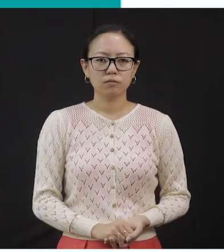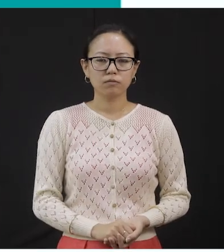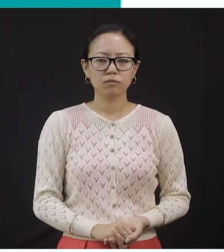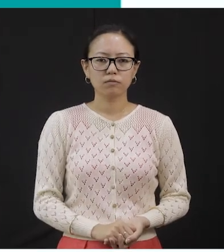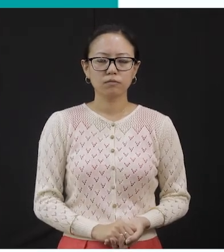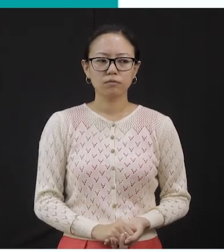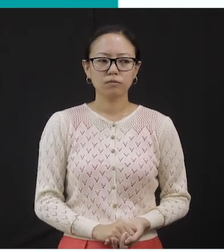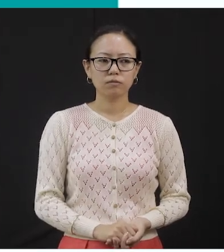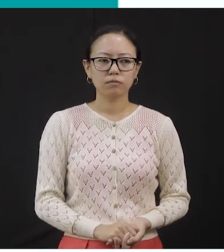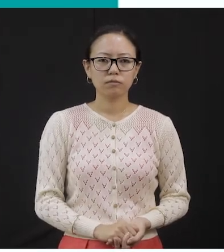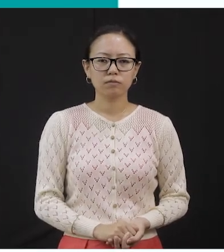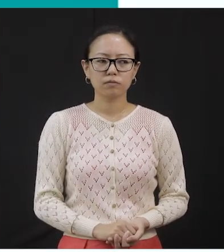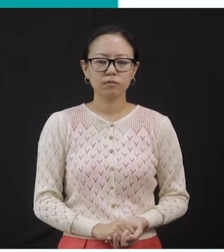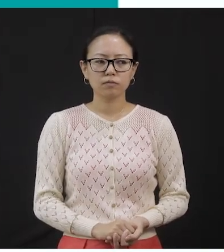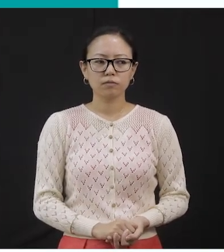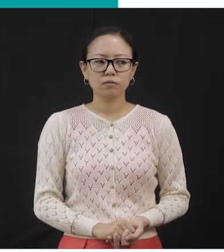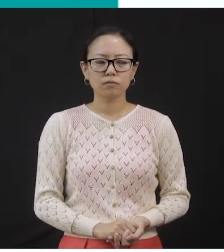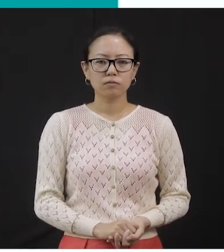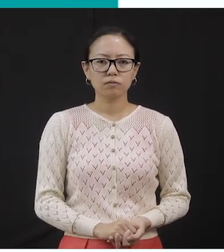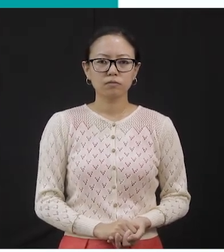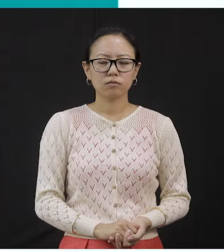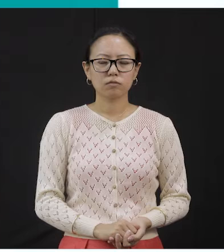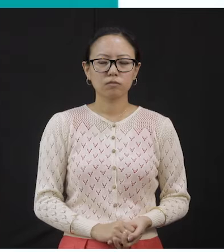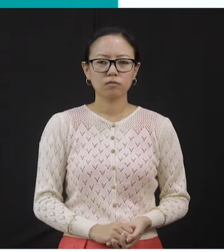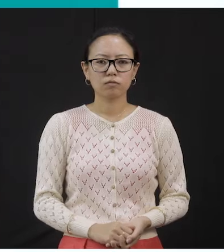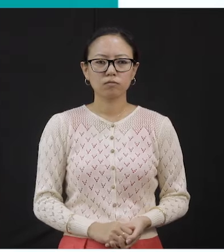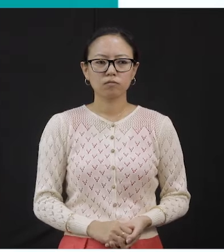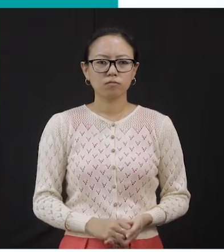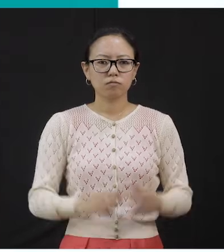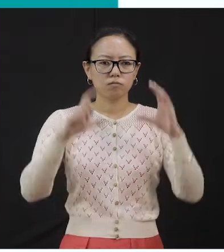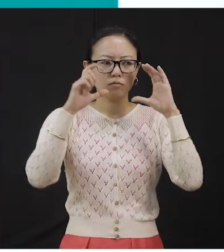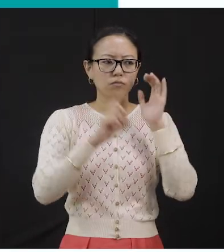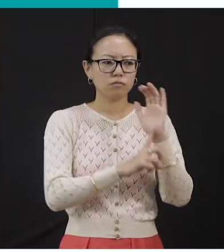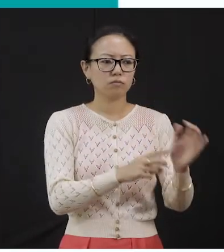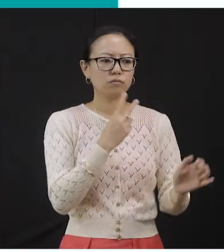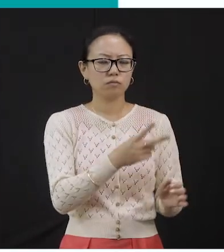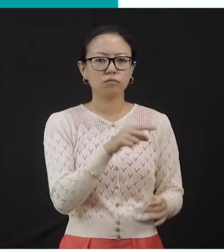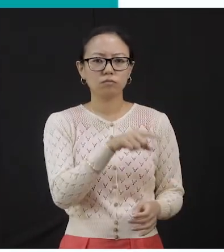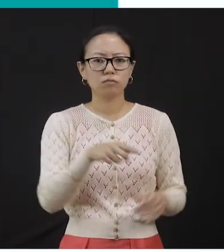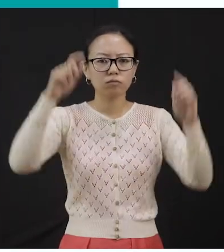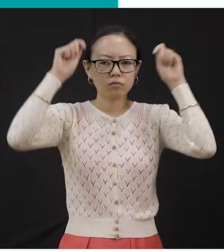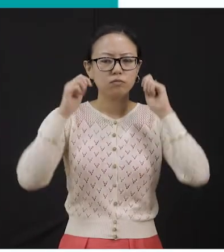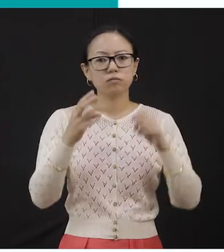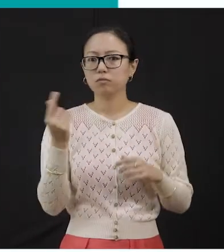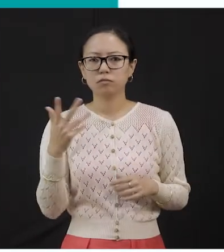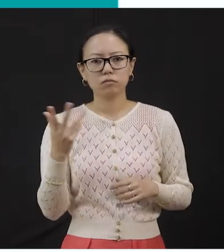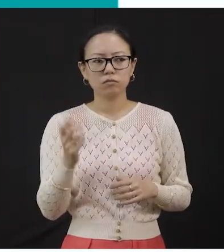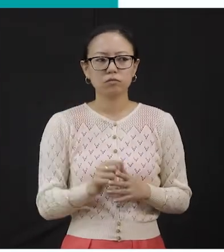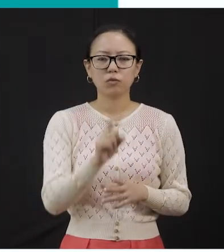Okay? Then tell me now how many hats are here? Count.